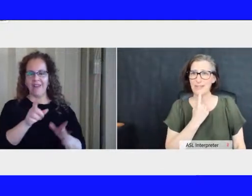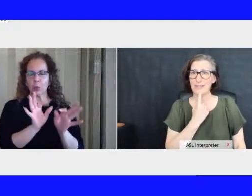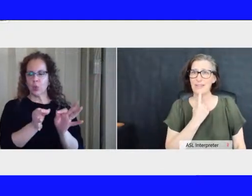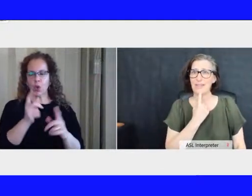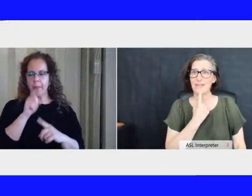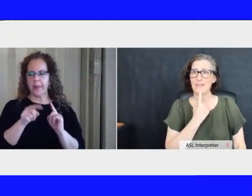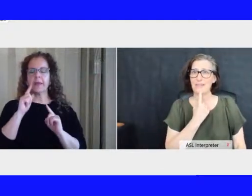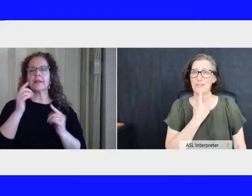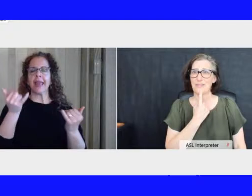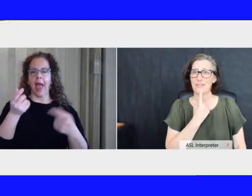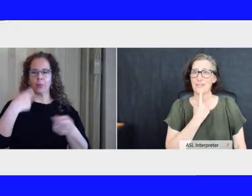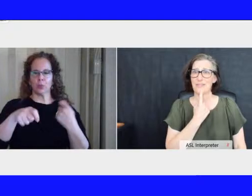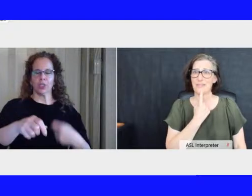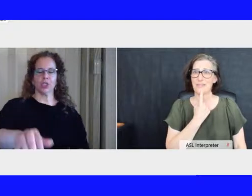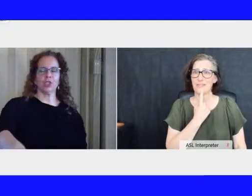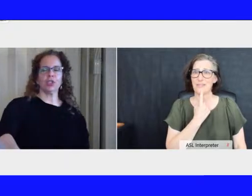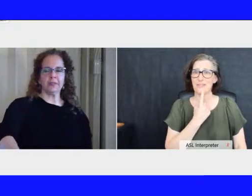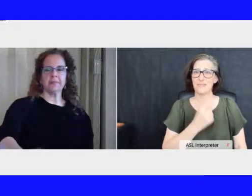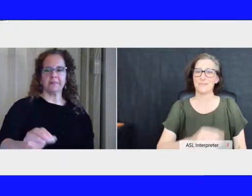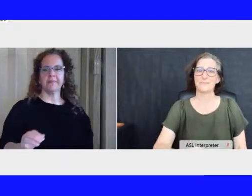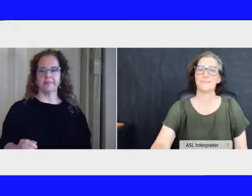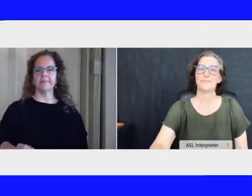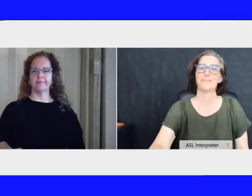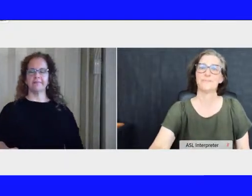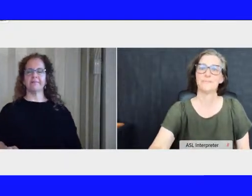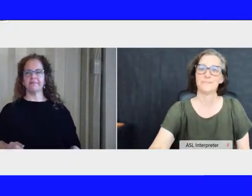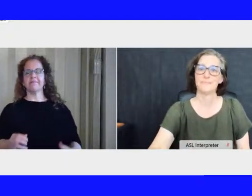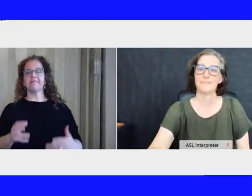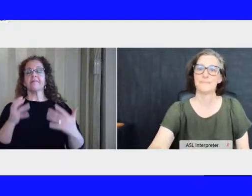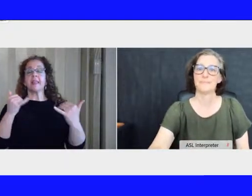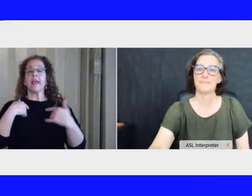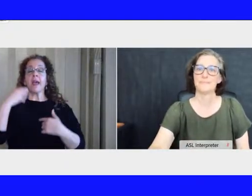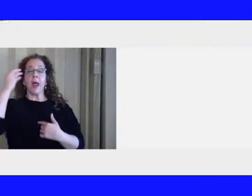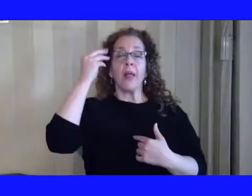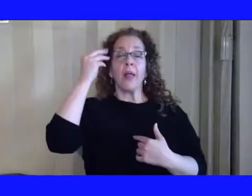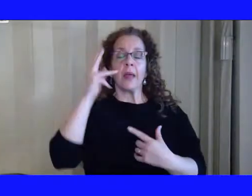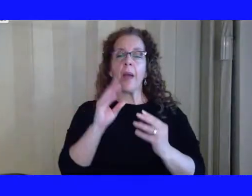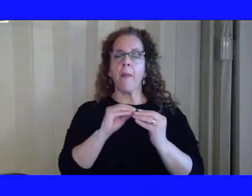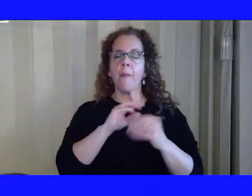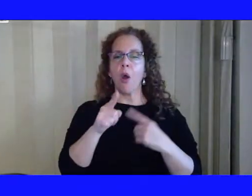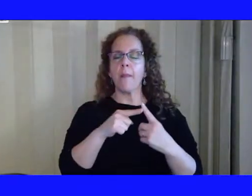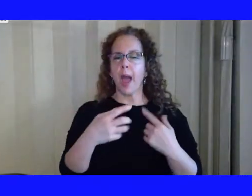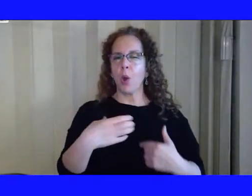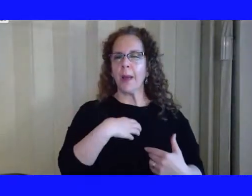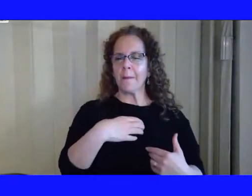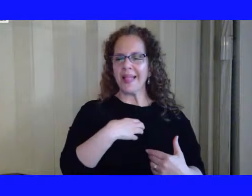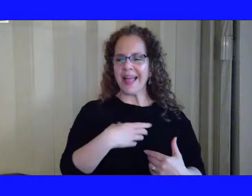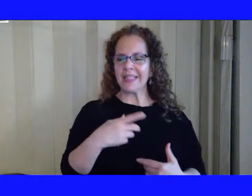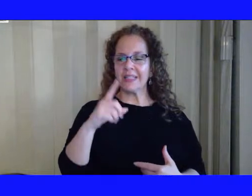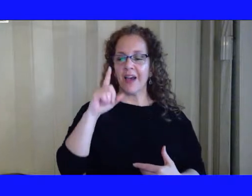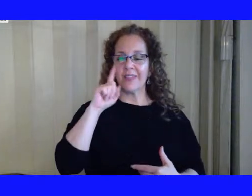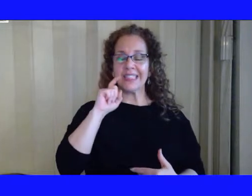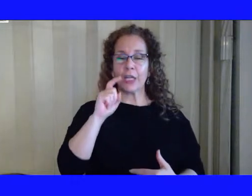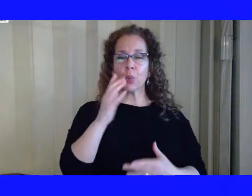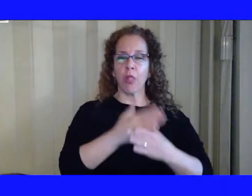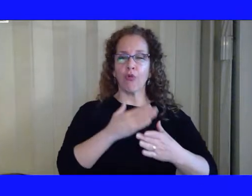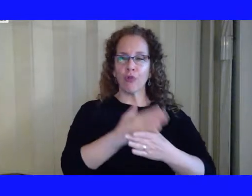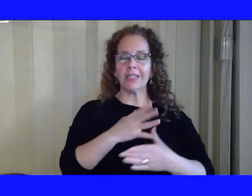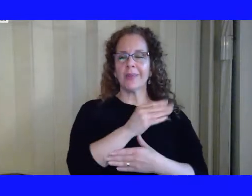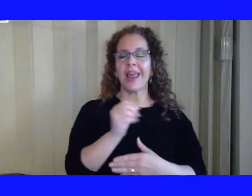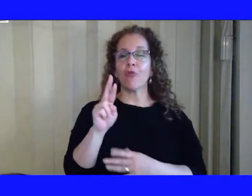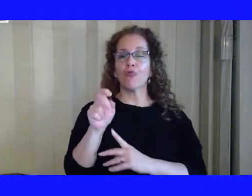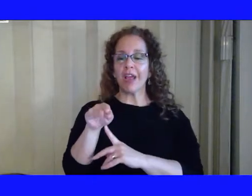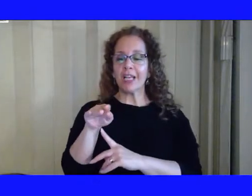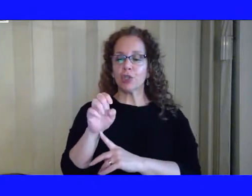Yes, I mean, again, I think to understand, right, how a skilled nursing facility